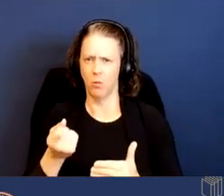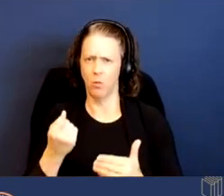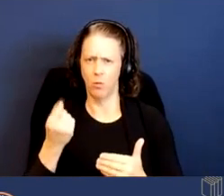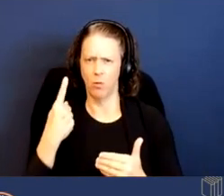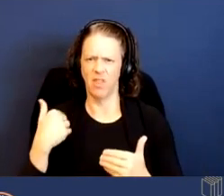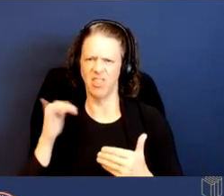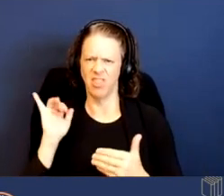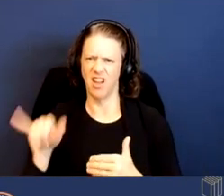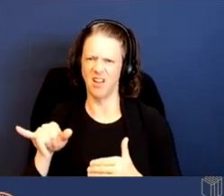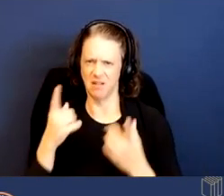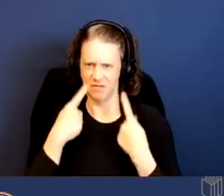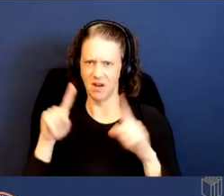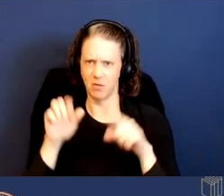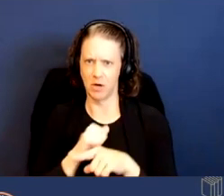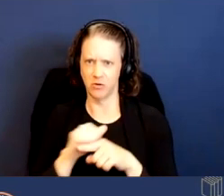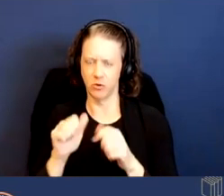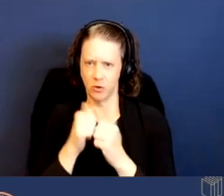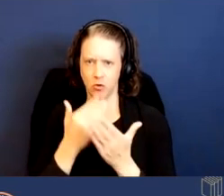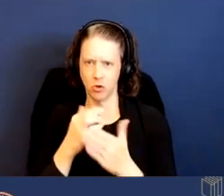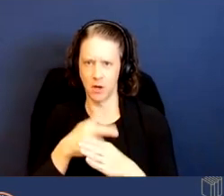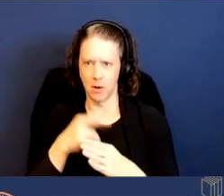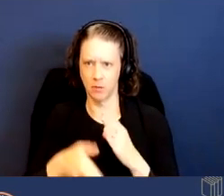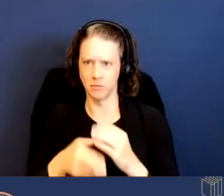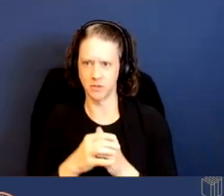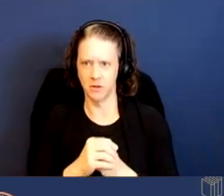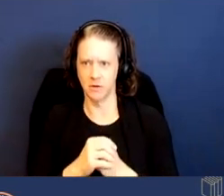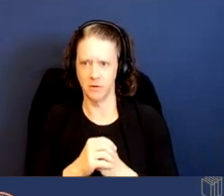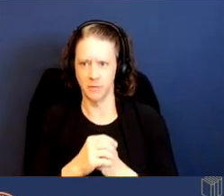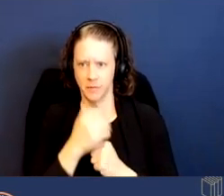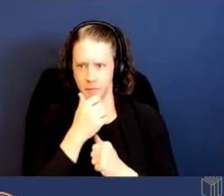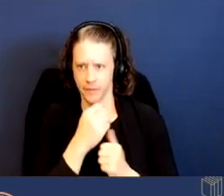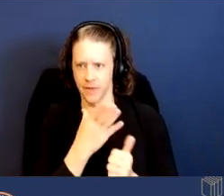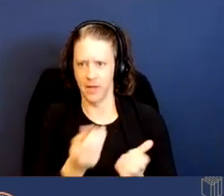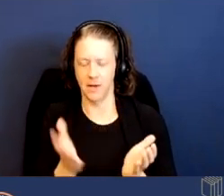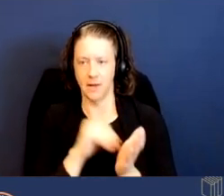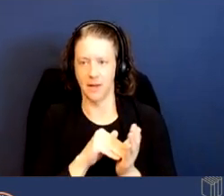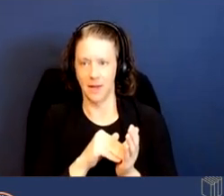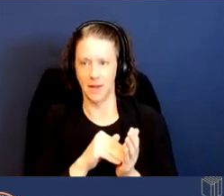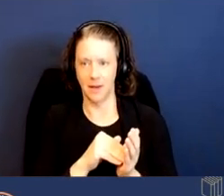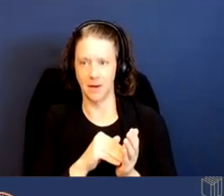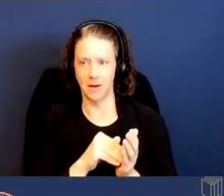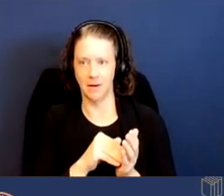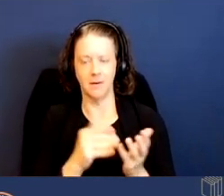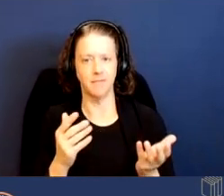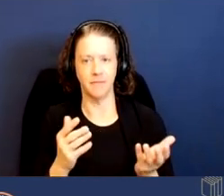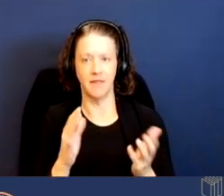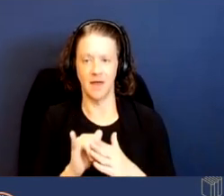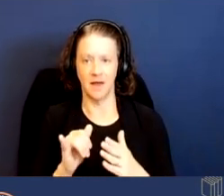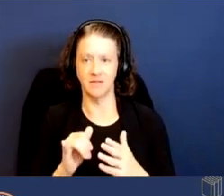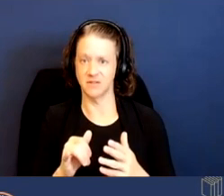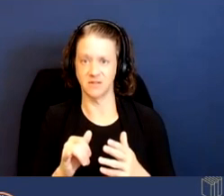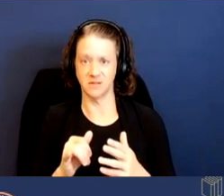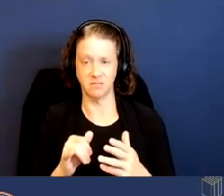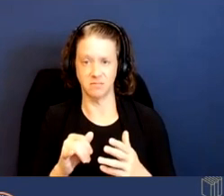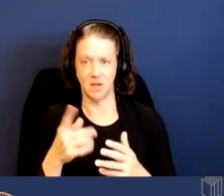practice with some pretty good outcomes. And again, it's all in the vein of being proactive and addressing any potential